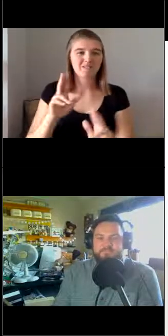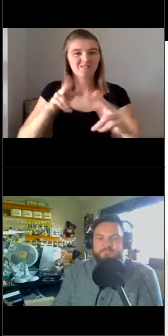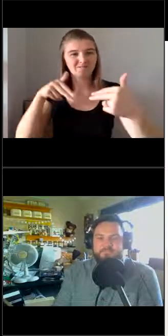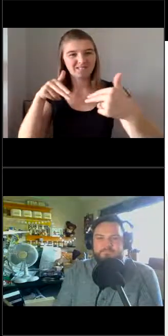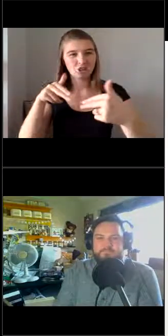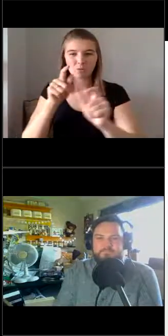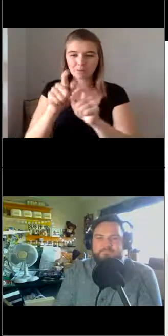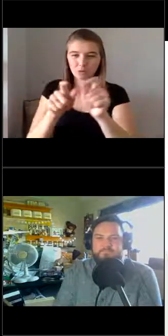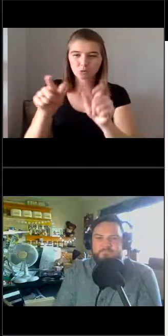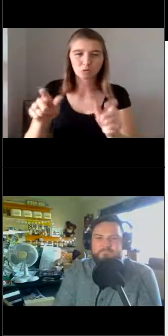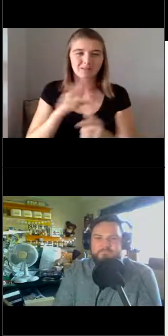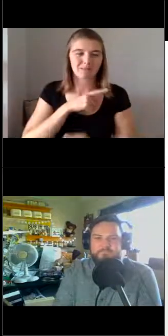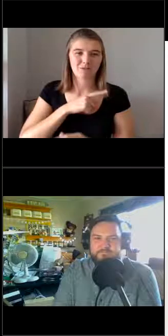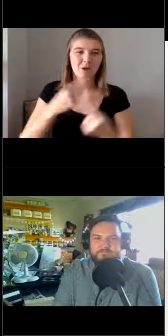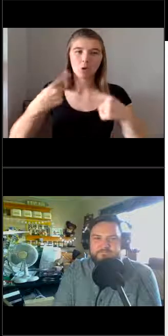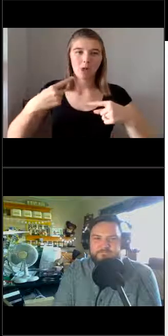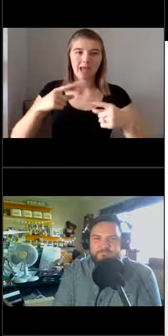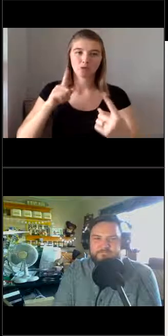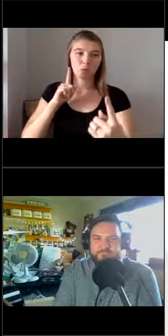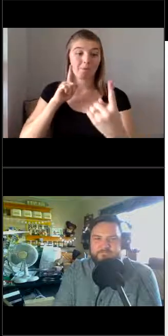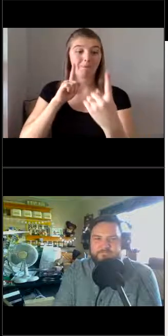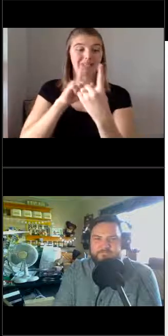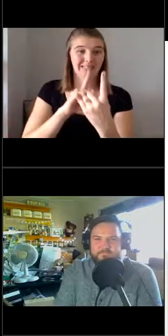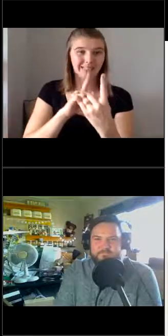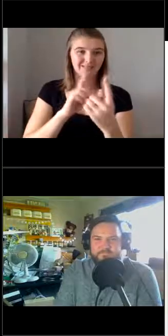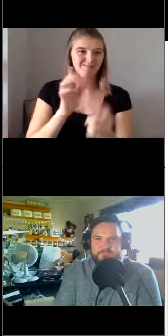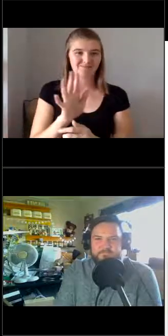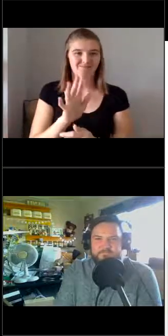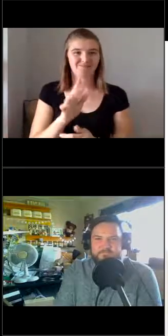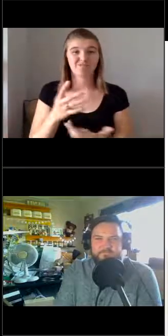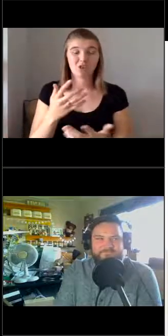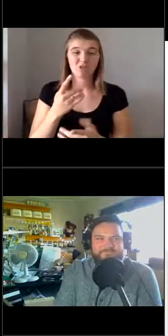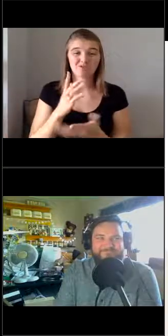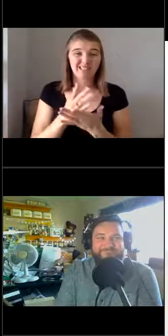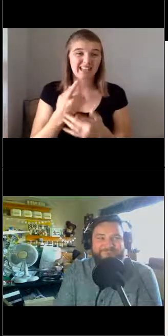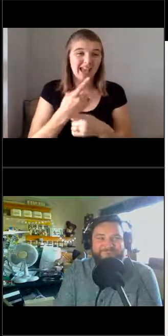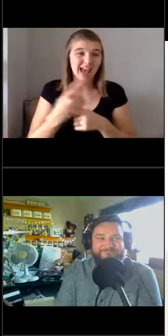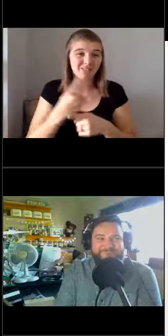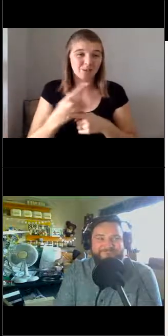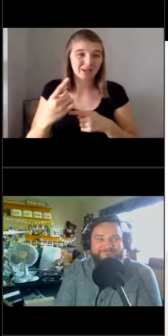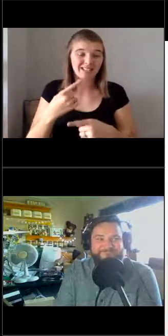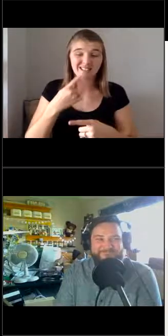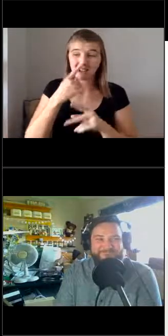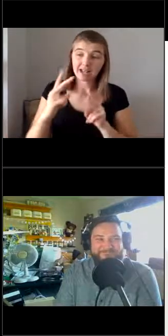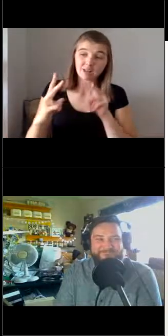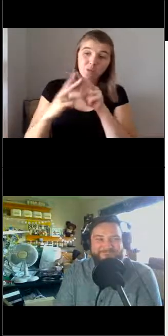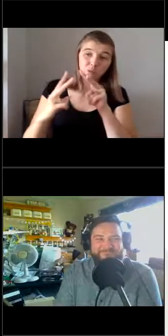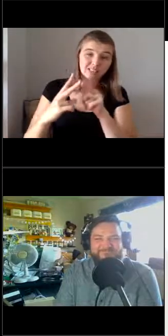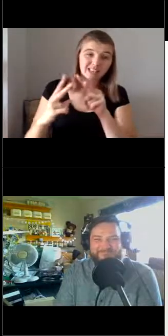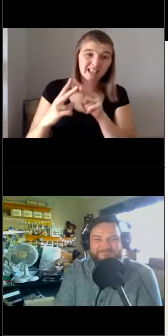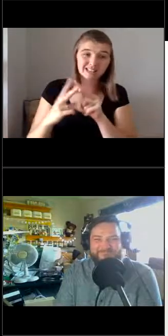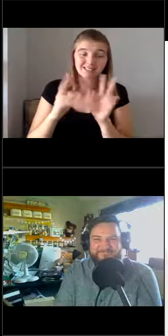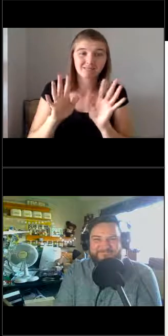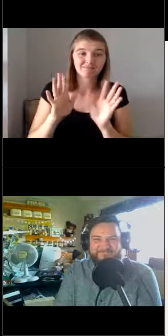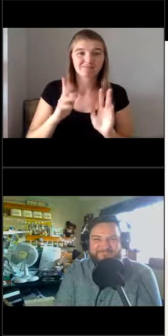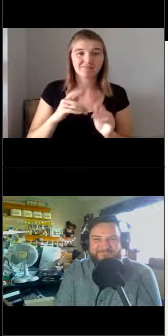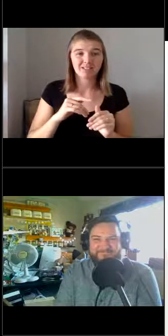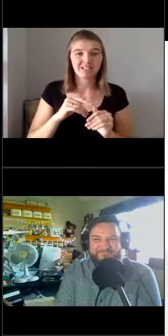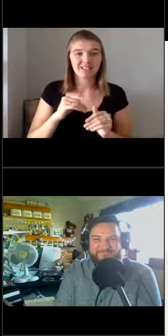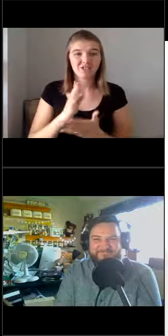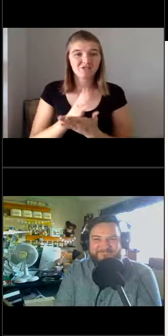I see them every week on Zoom. So nothing has really changed. So it's just once a week where I don't go